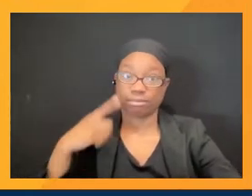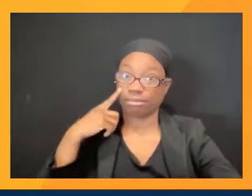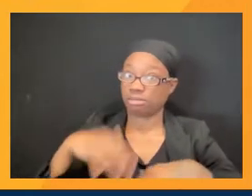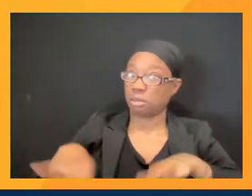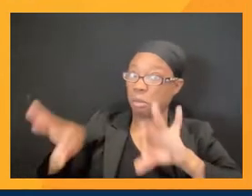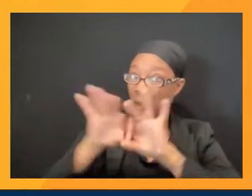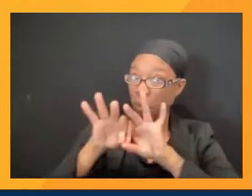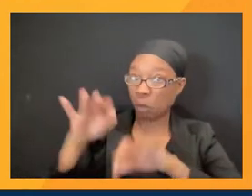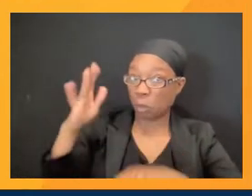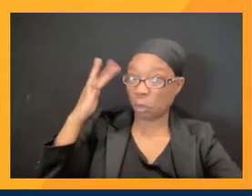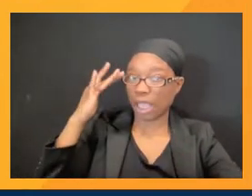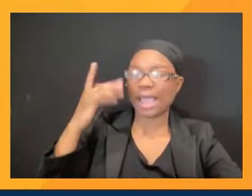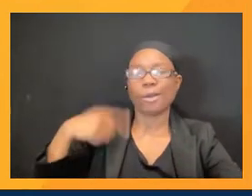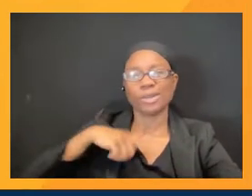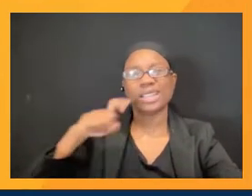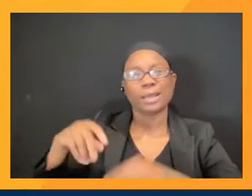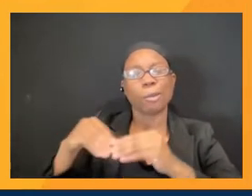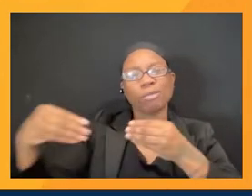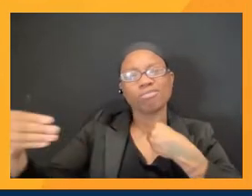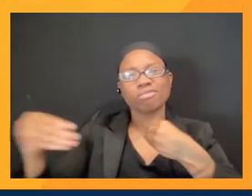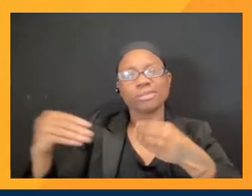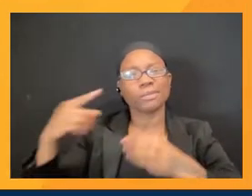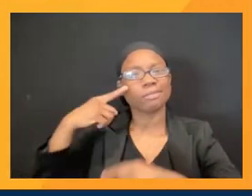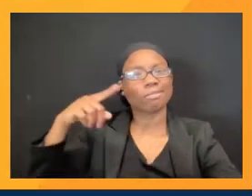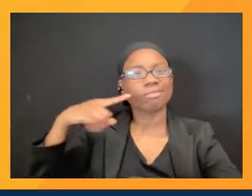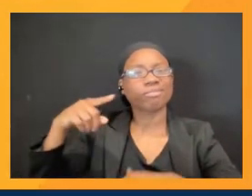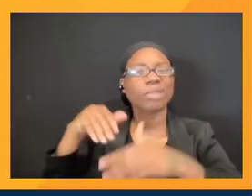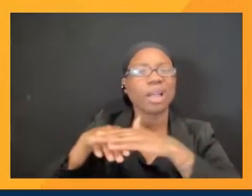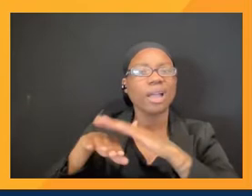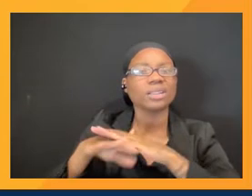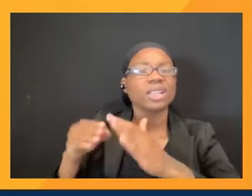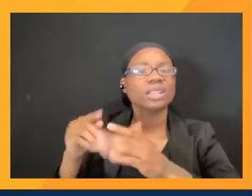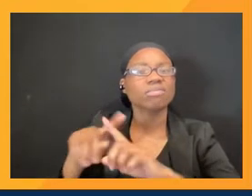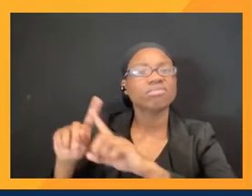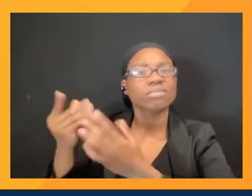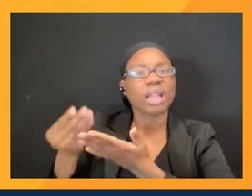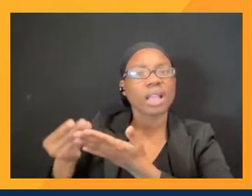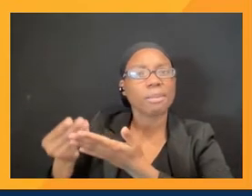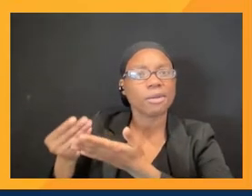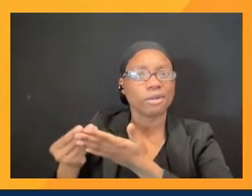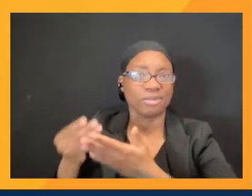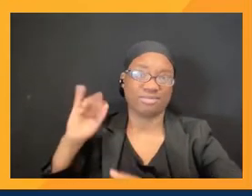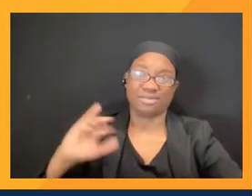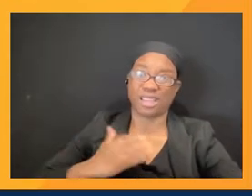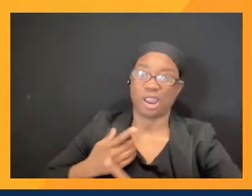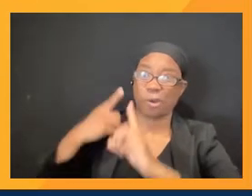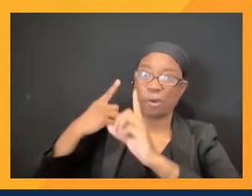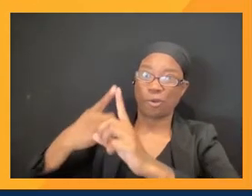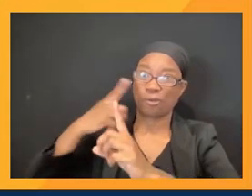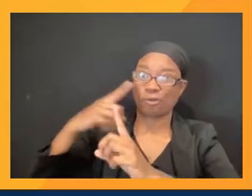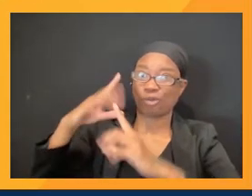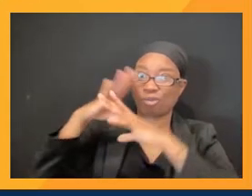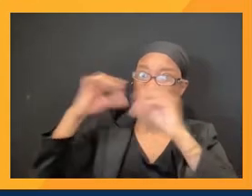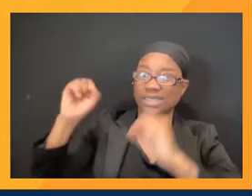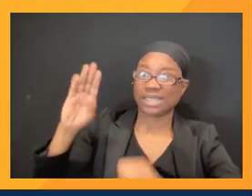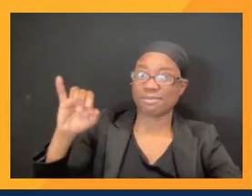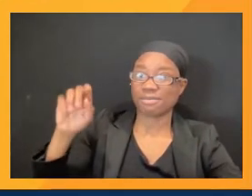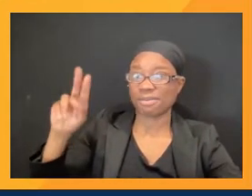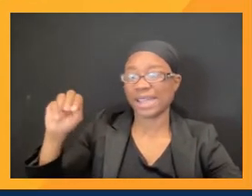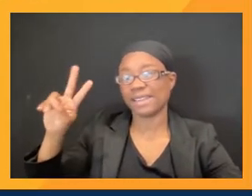they've also taken on more debt in order to survive during this time, and remain optimistic